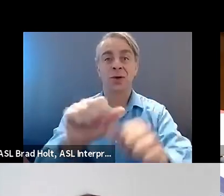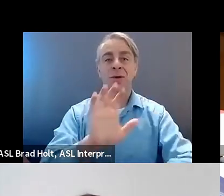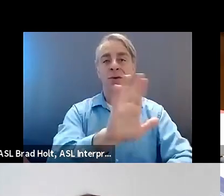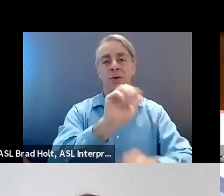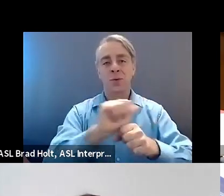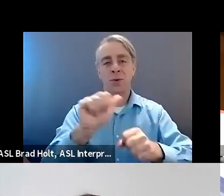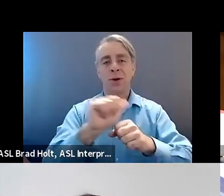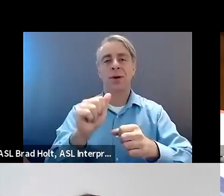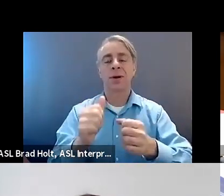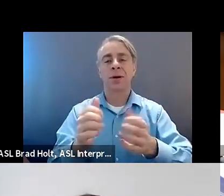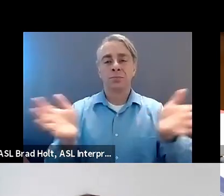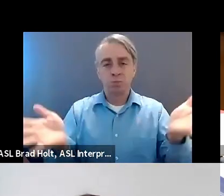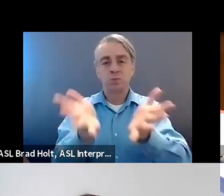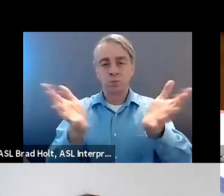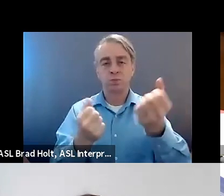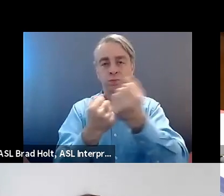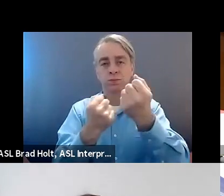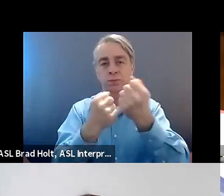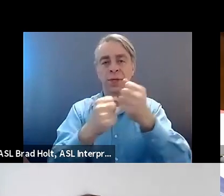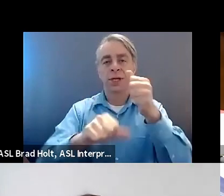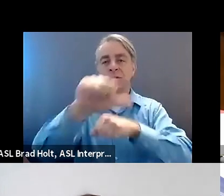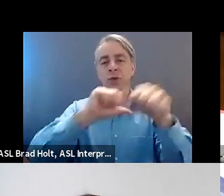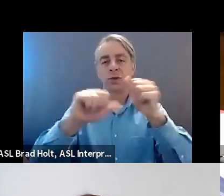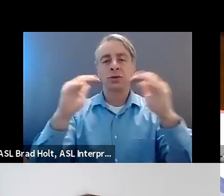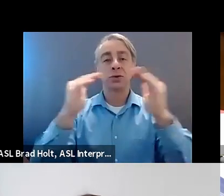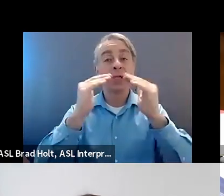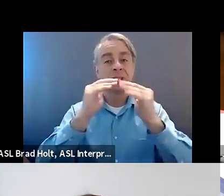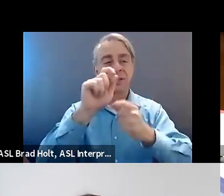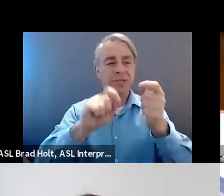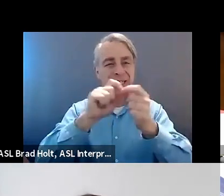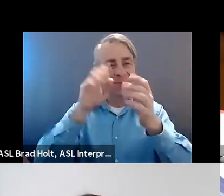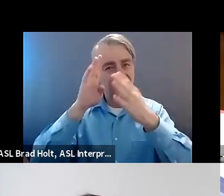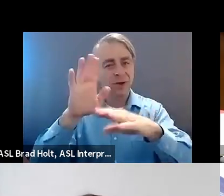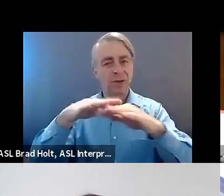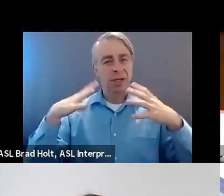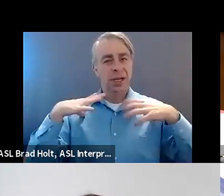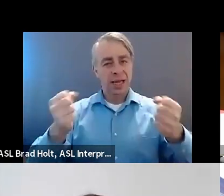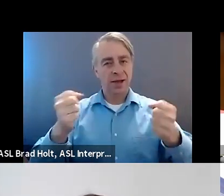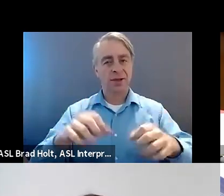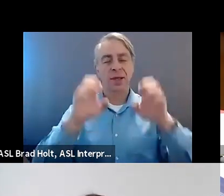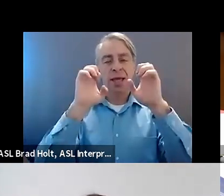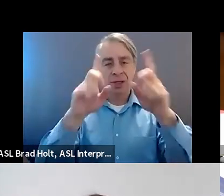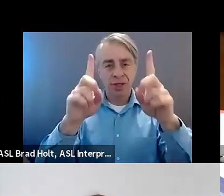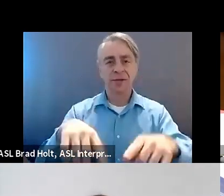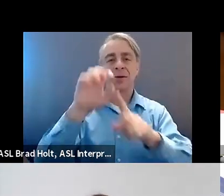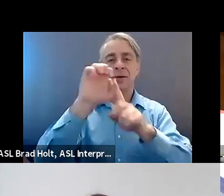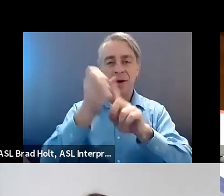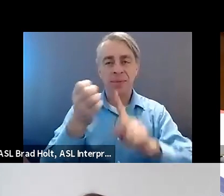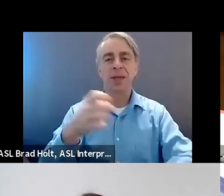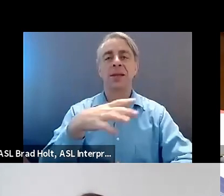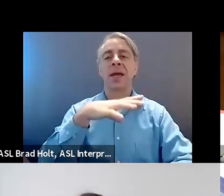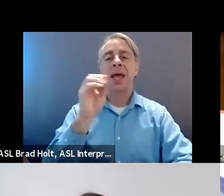of social justice, particularly as it pertains to health education and the environmental and material well-being of marginalized